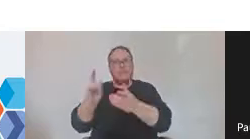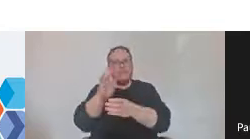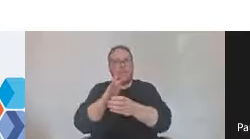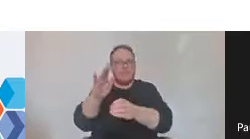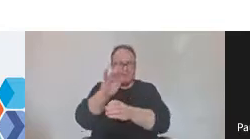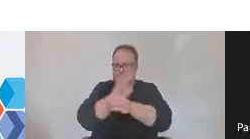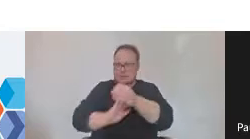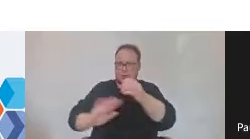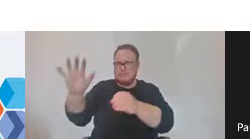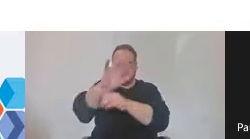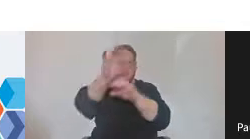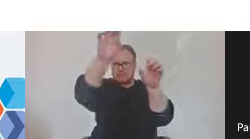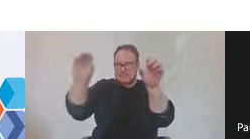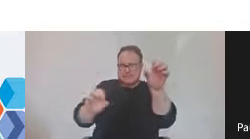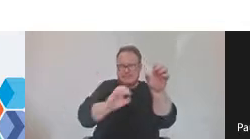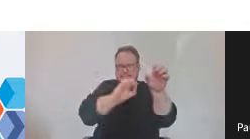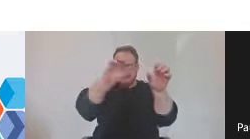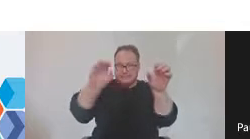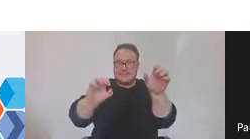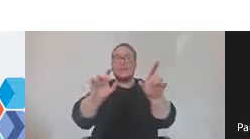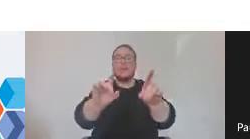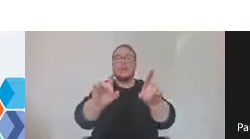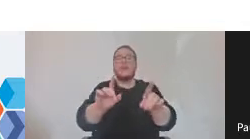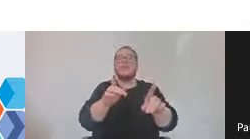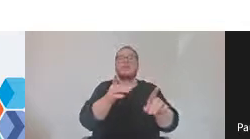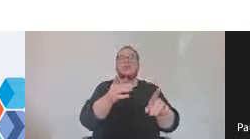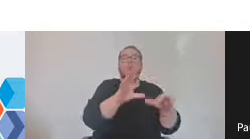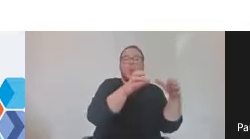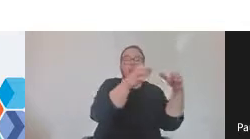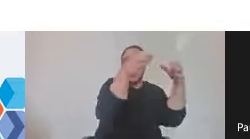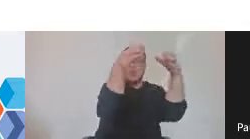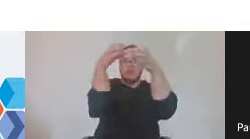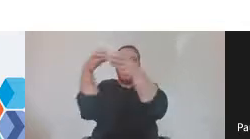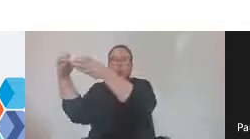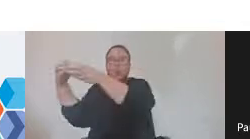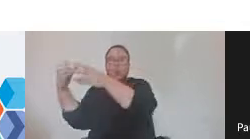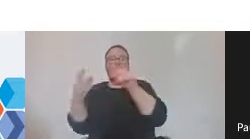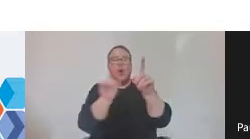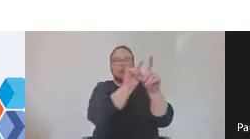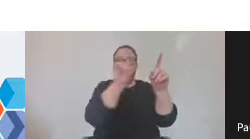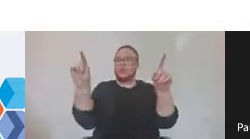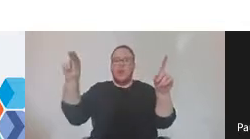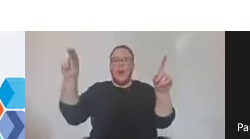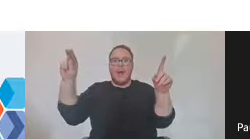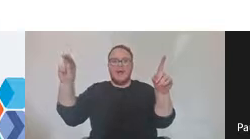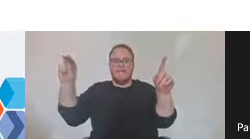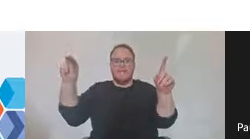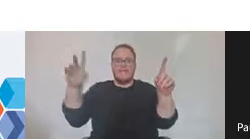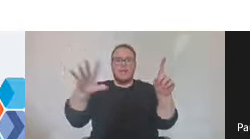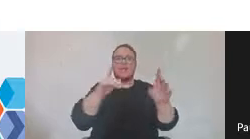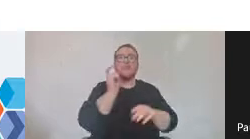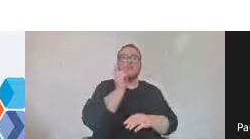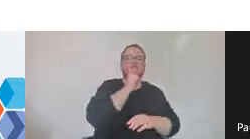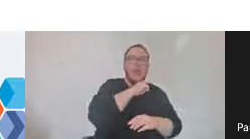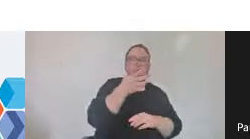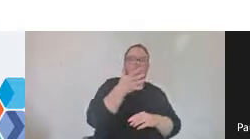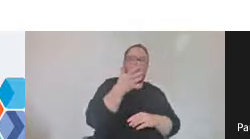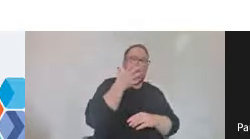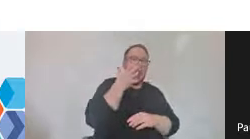the cohorts 1 to 12, and we've colour coded them, so red, orange and green,